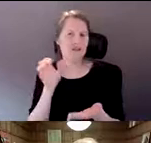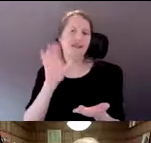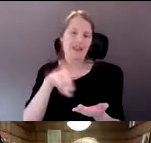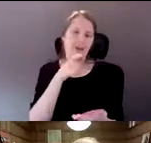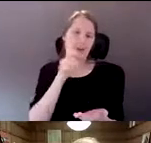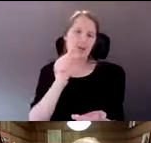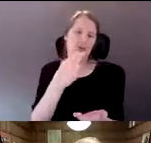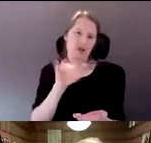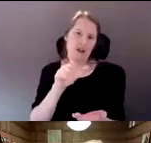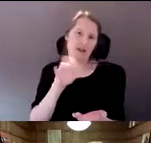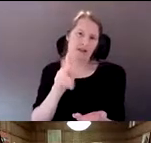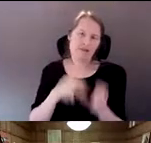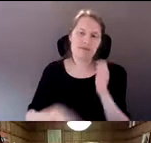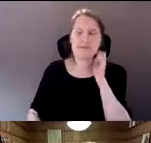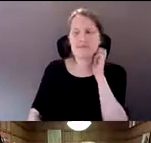Shylock.